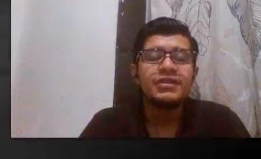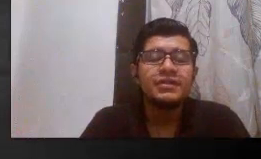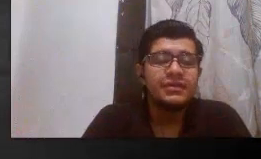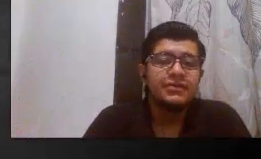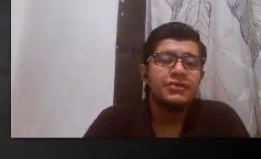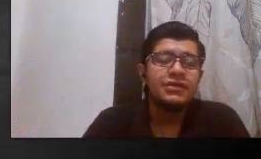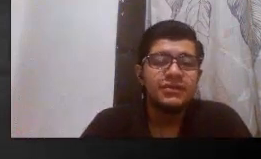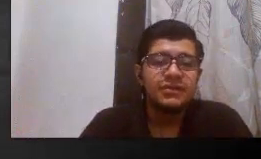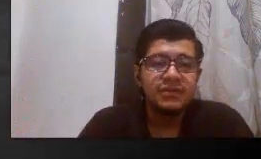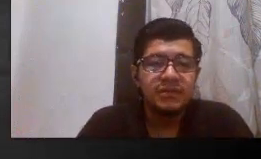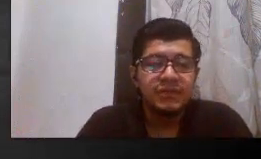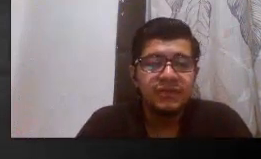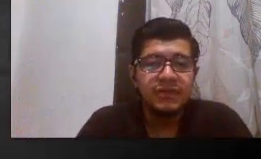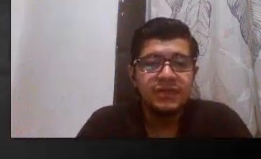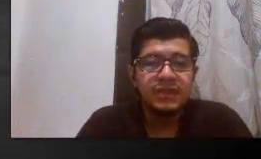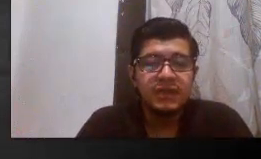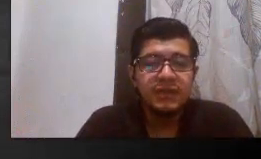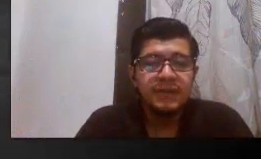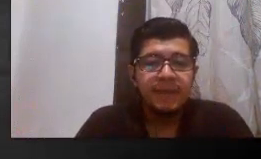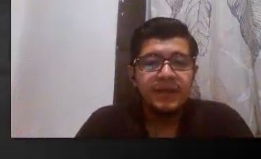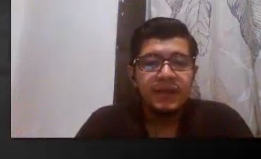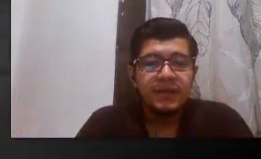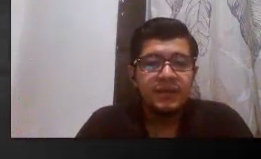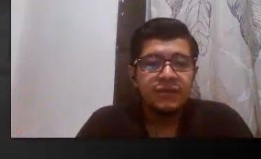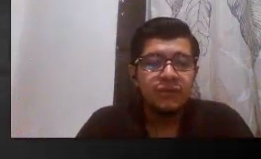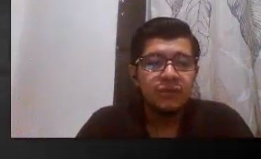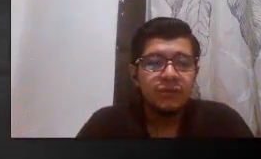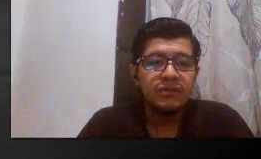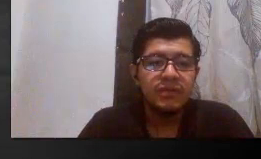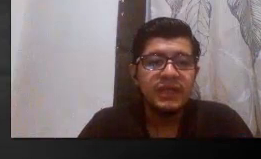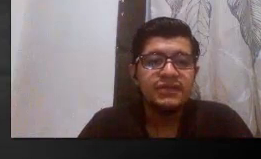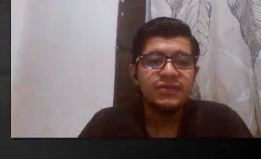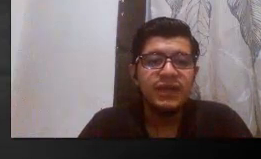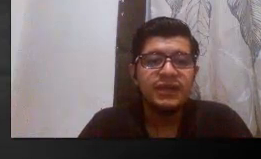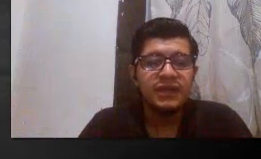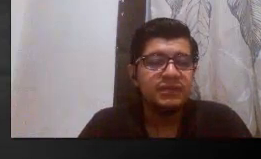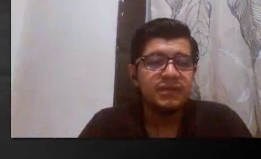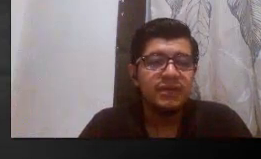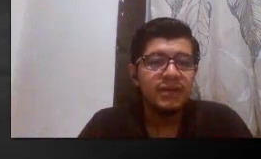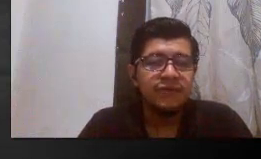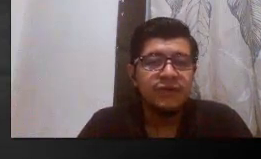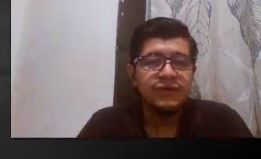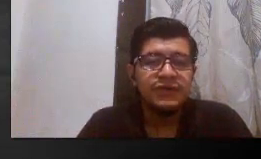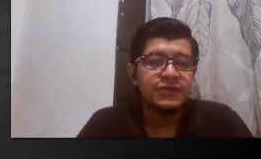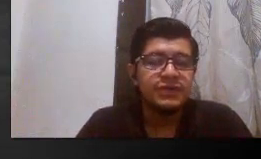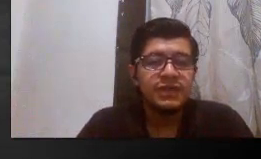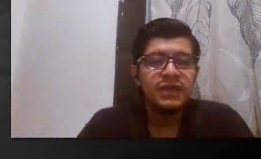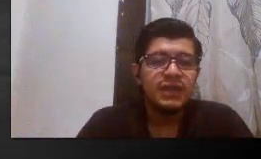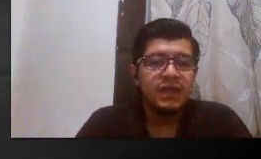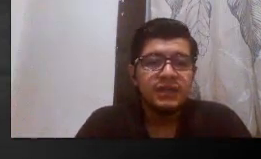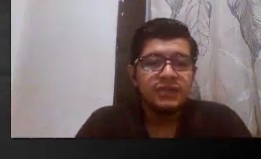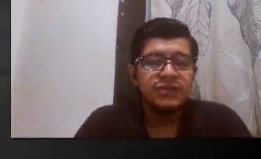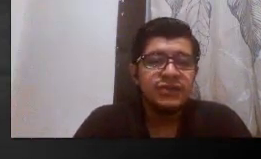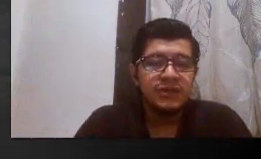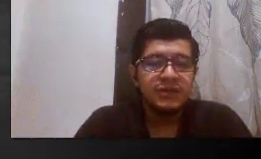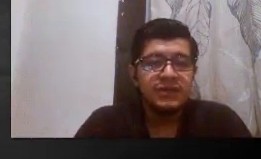to teach some students in a school, but he trained different teachers,